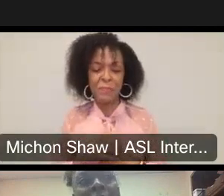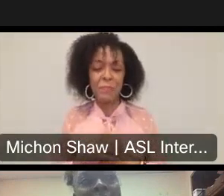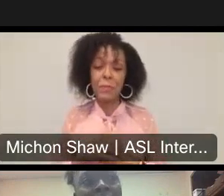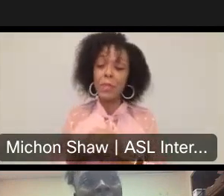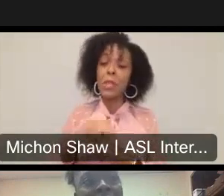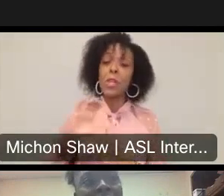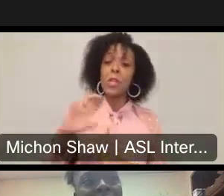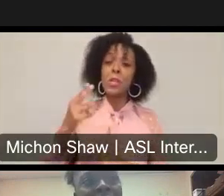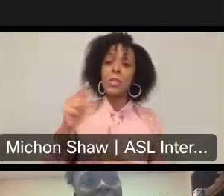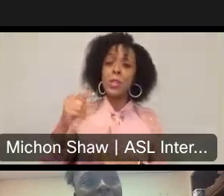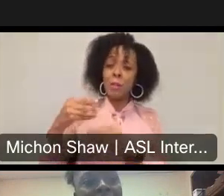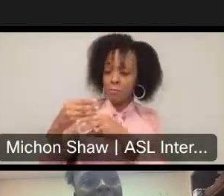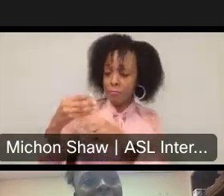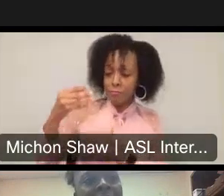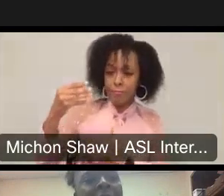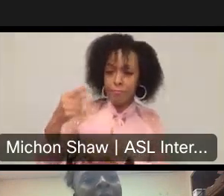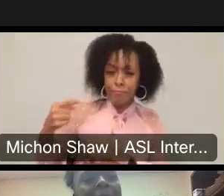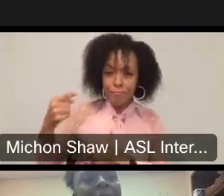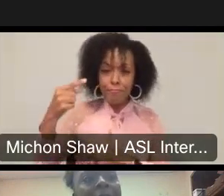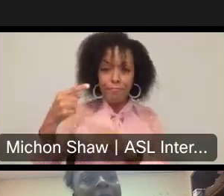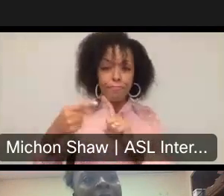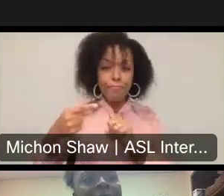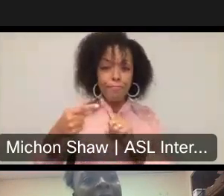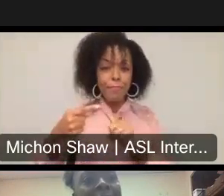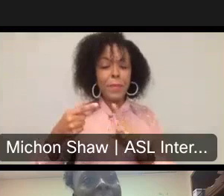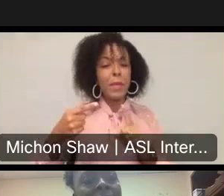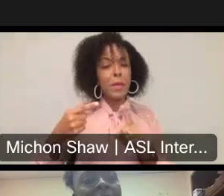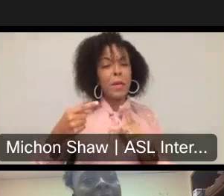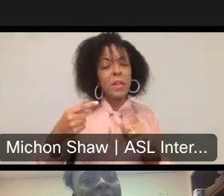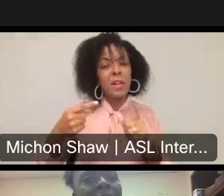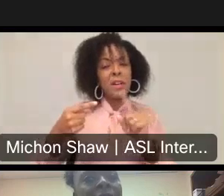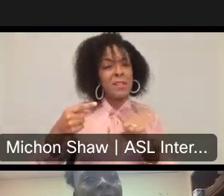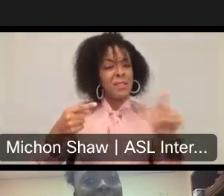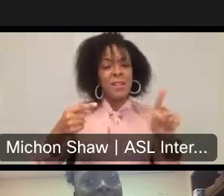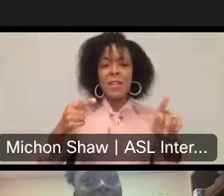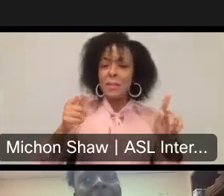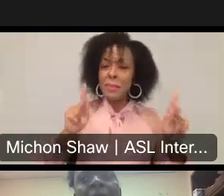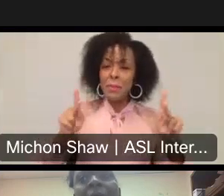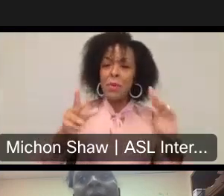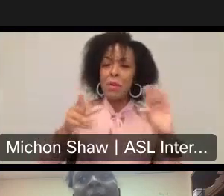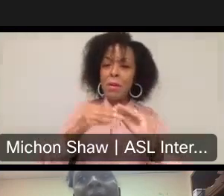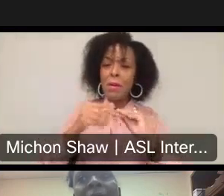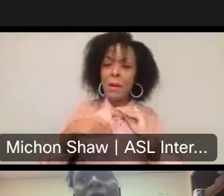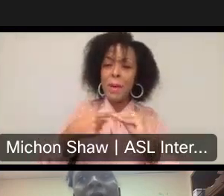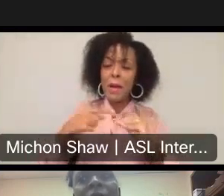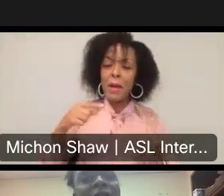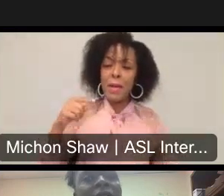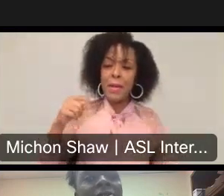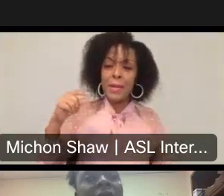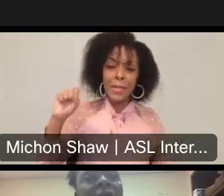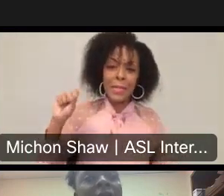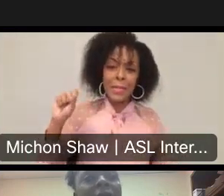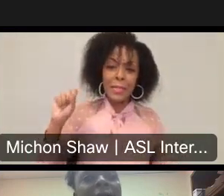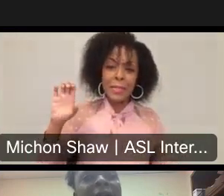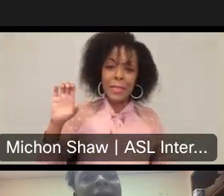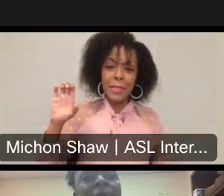talk, Dr. Dudley and Mrs. Lee, about the scalp and the health of the scalp. And one of the questions